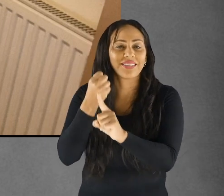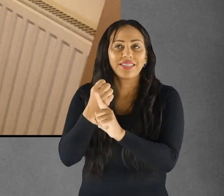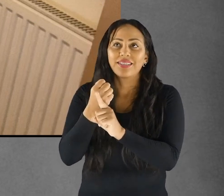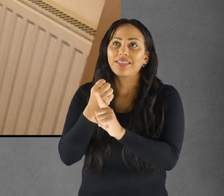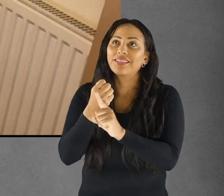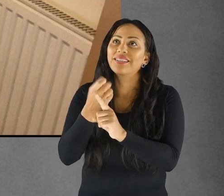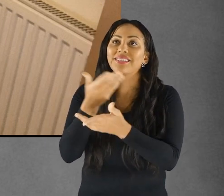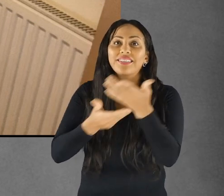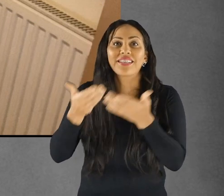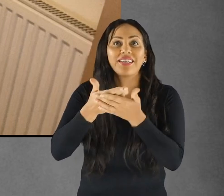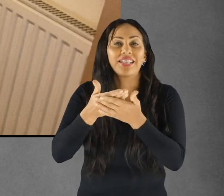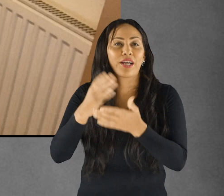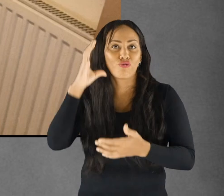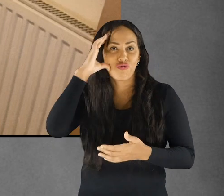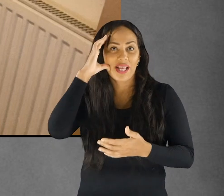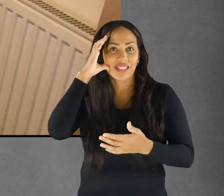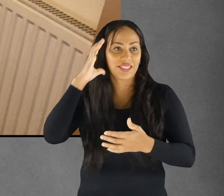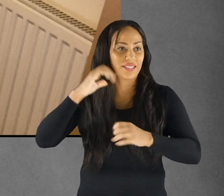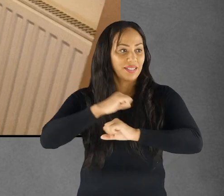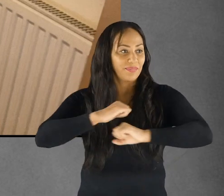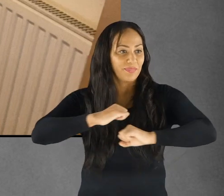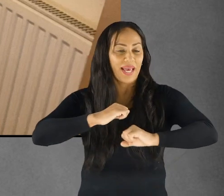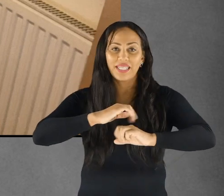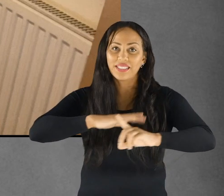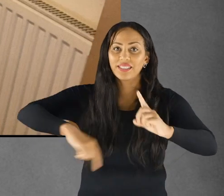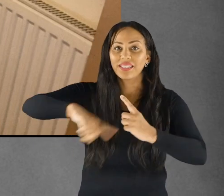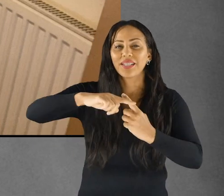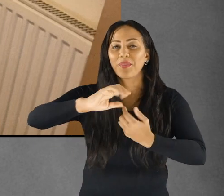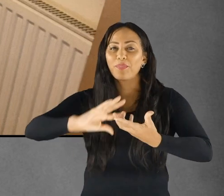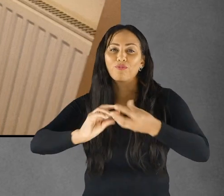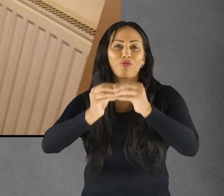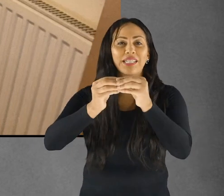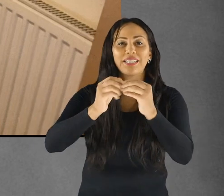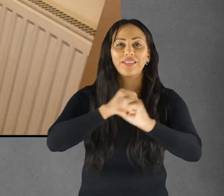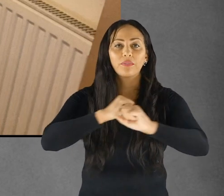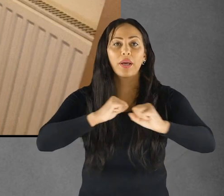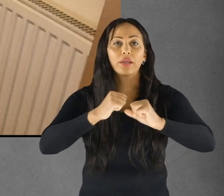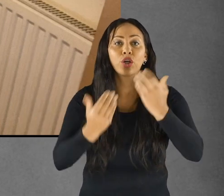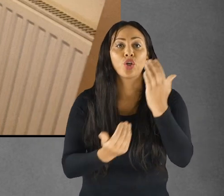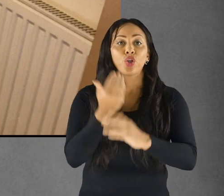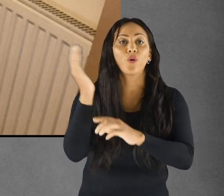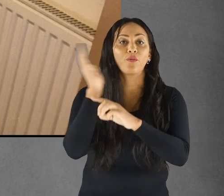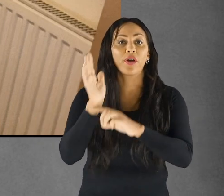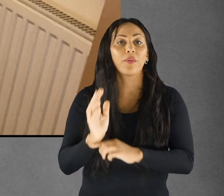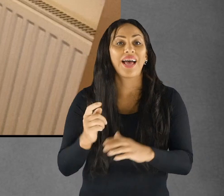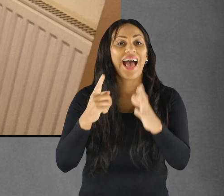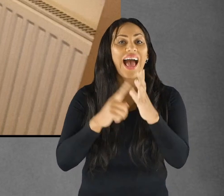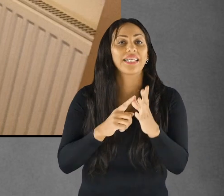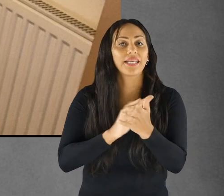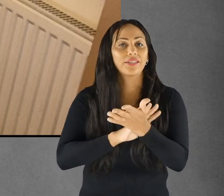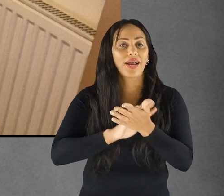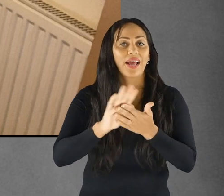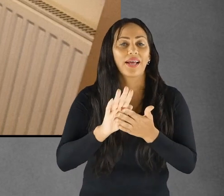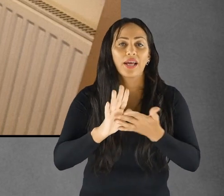rest space becoming a creative space. Centered around their new film, Fountain,